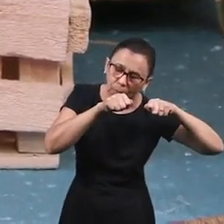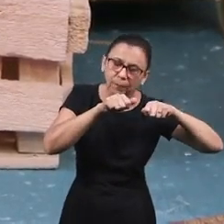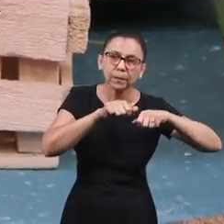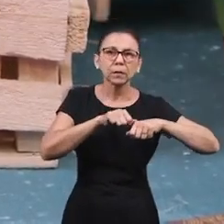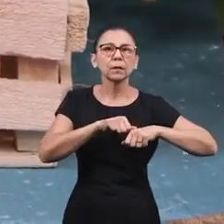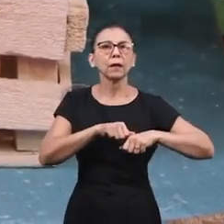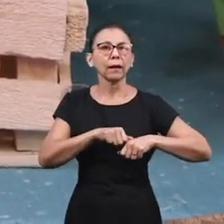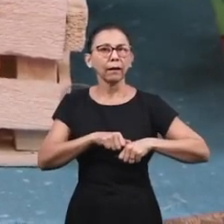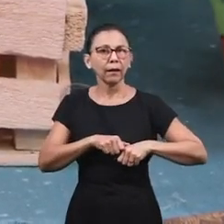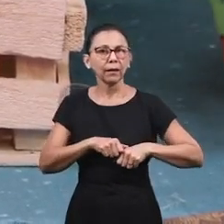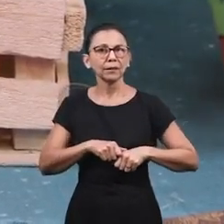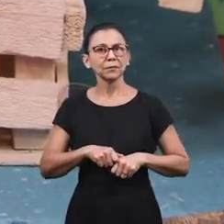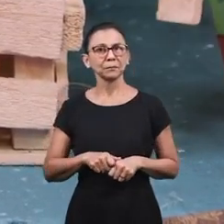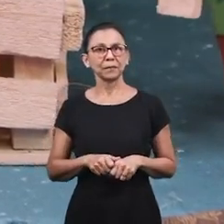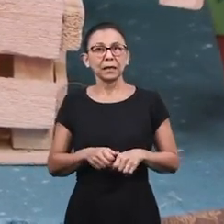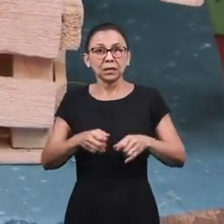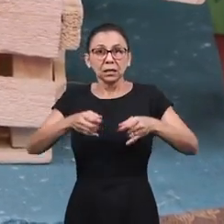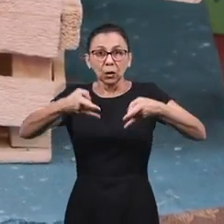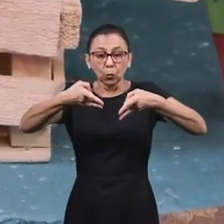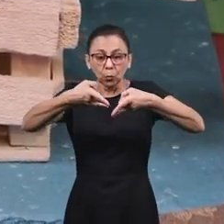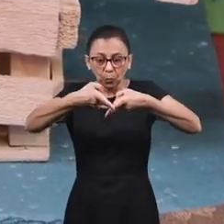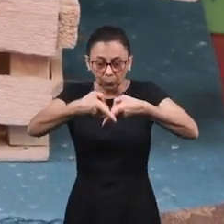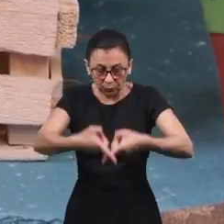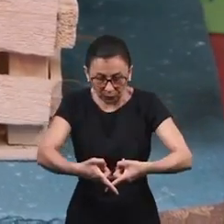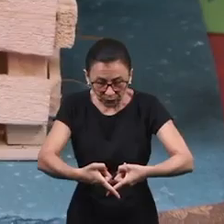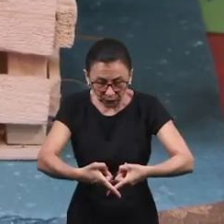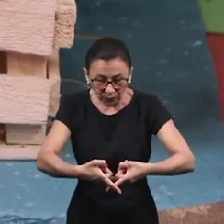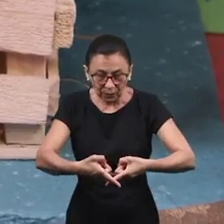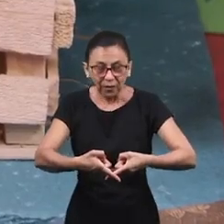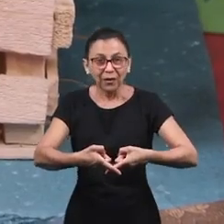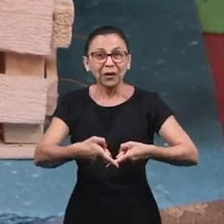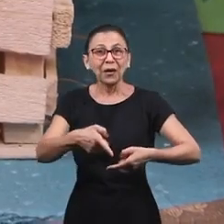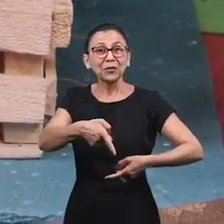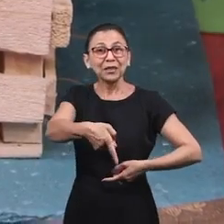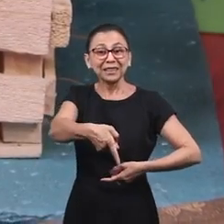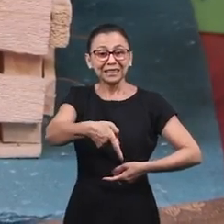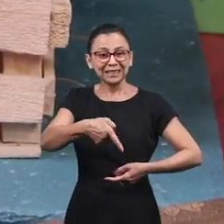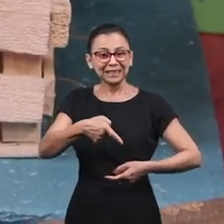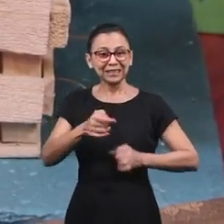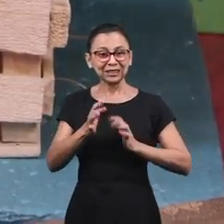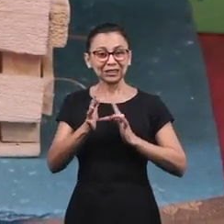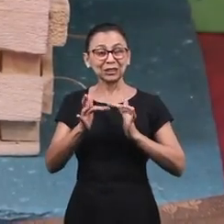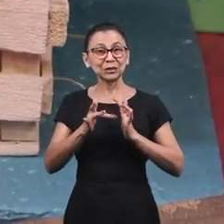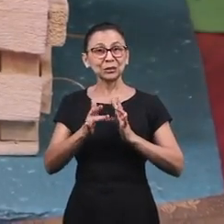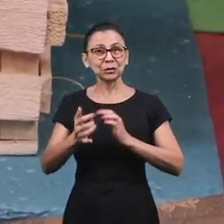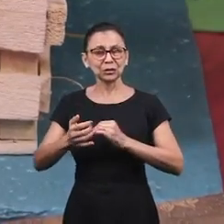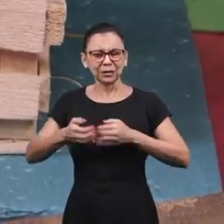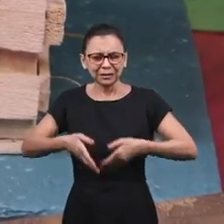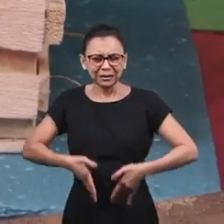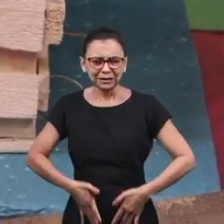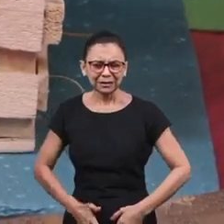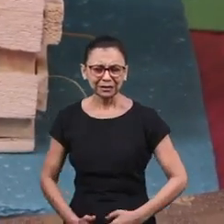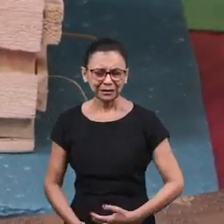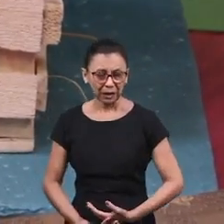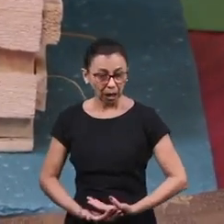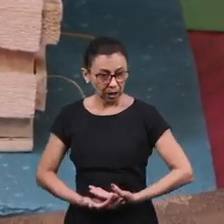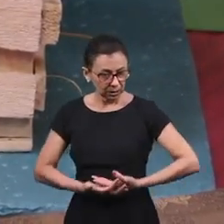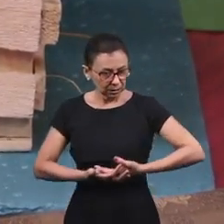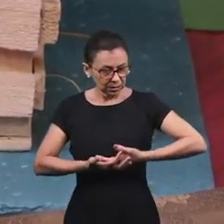place, this is where Jesus was born. And he was placed in a